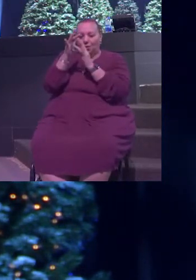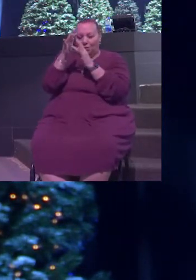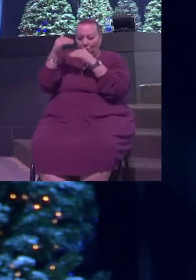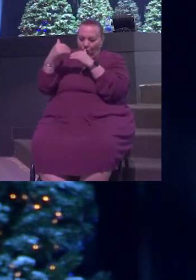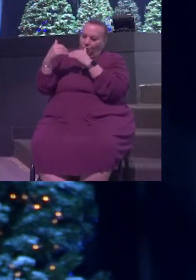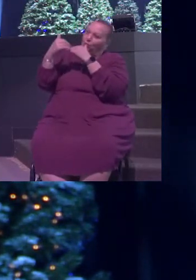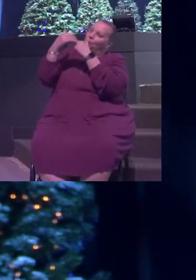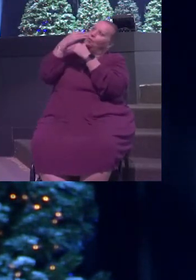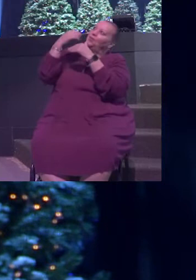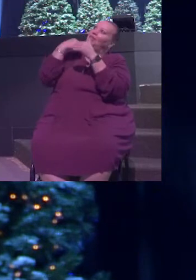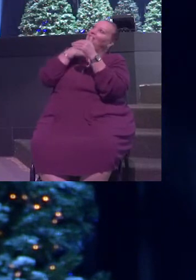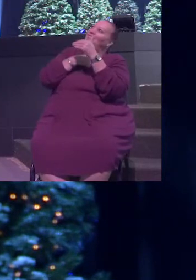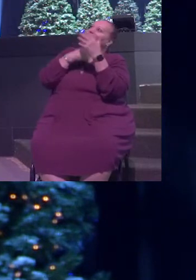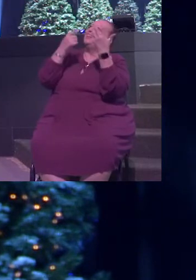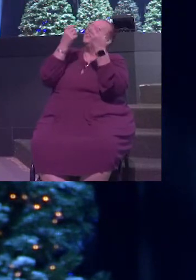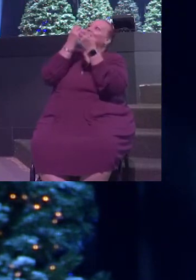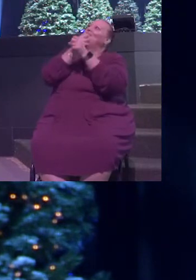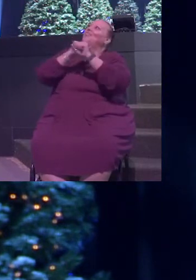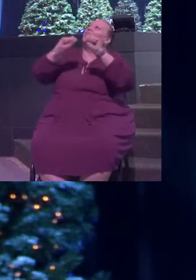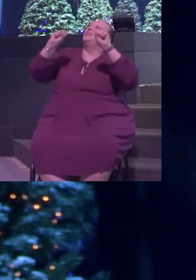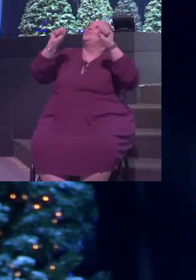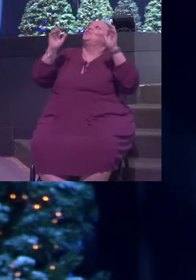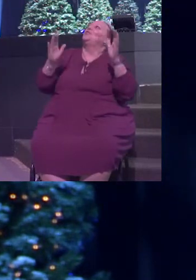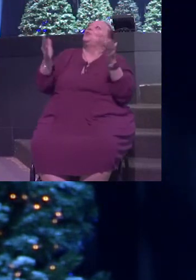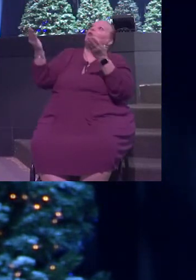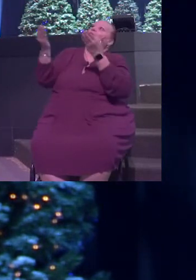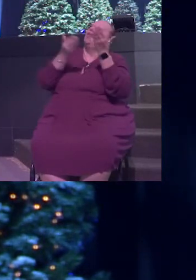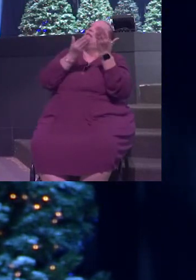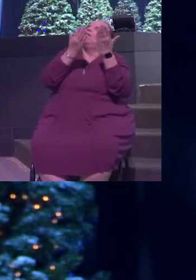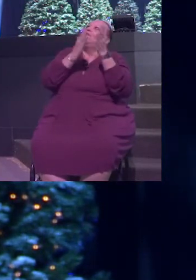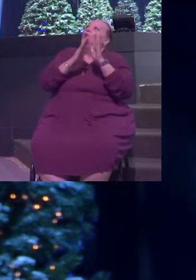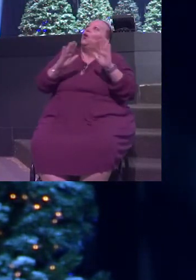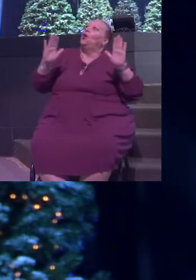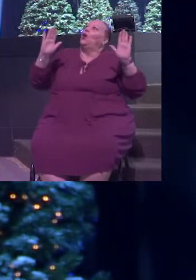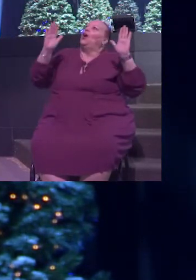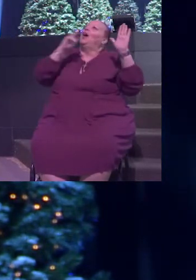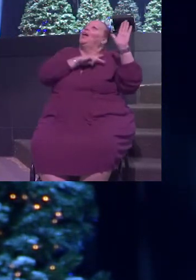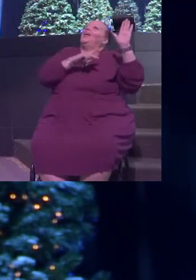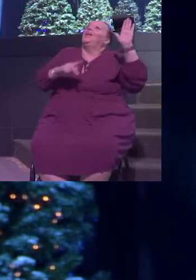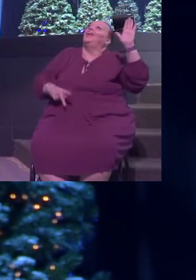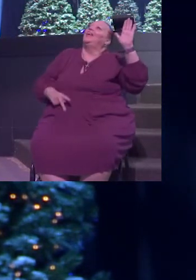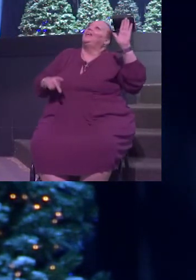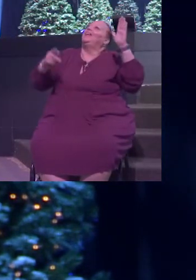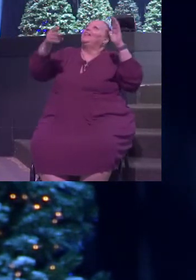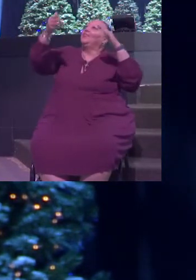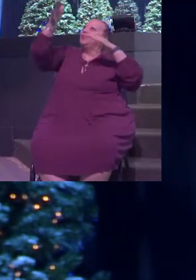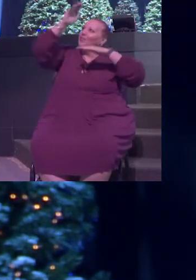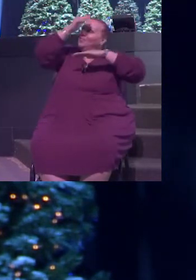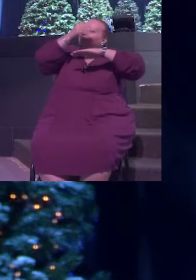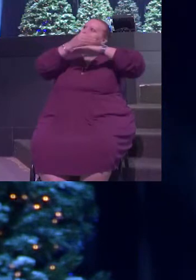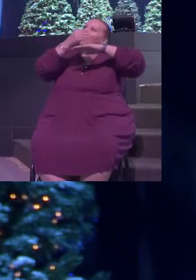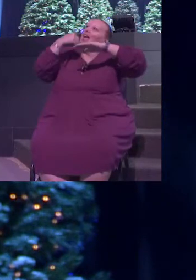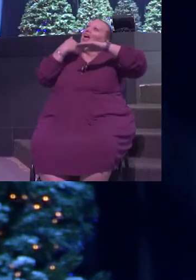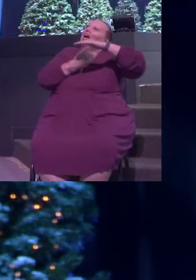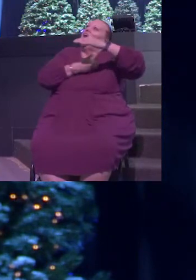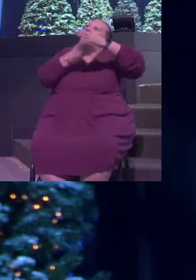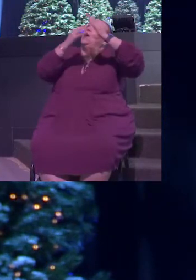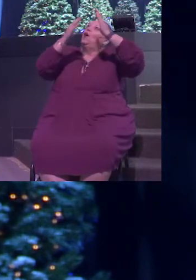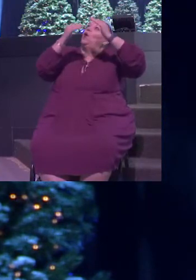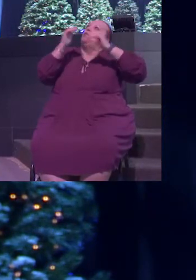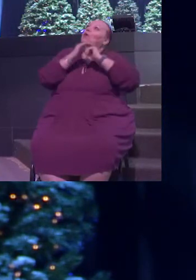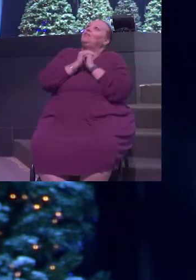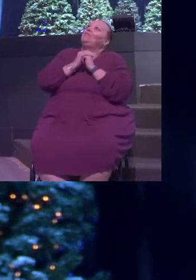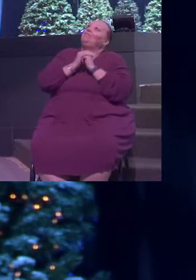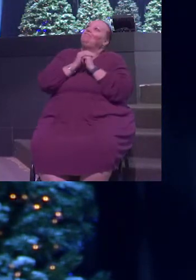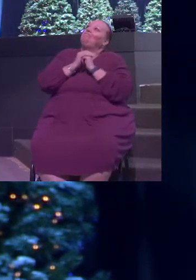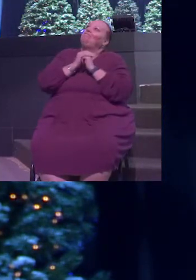us a rescuer, a deliverer, a king, a Messiah, our hope.